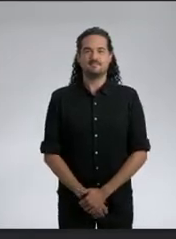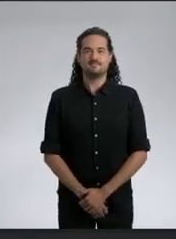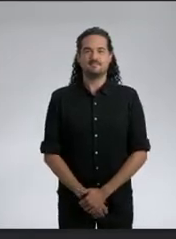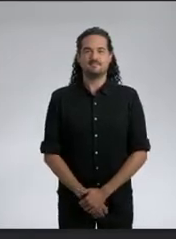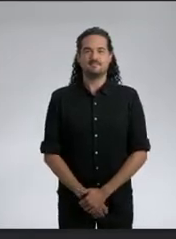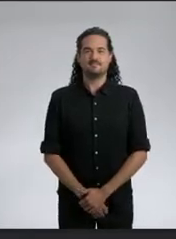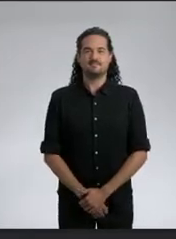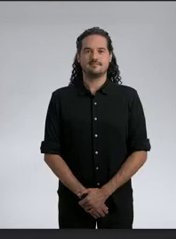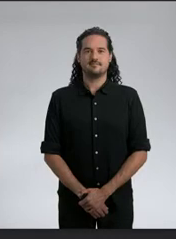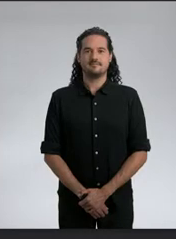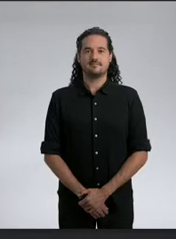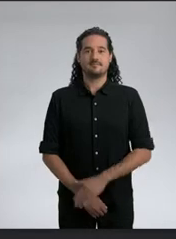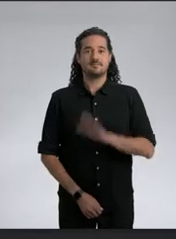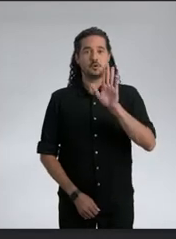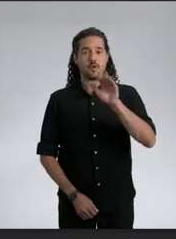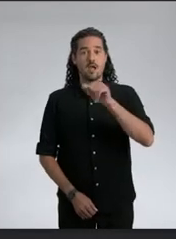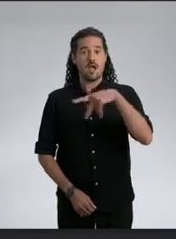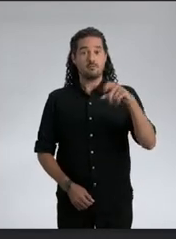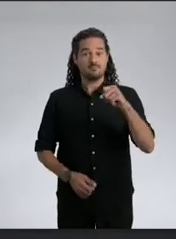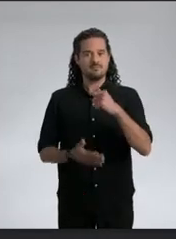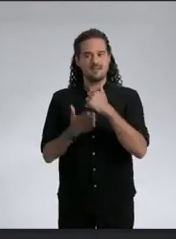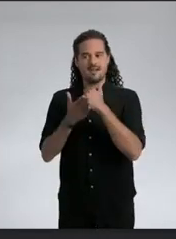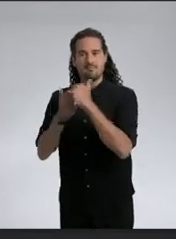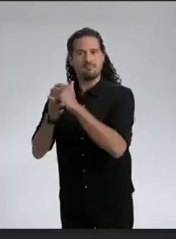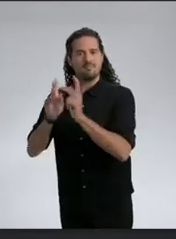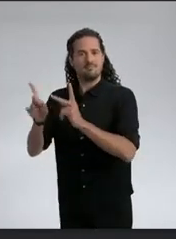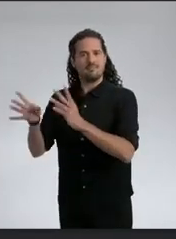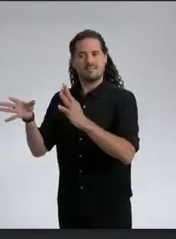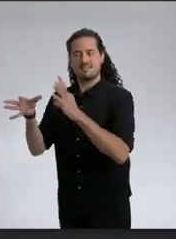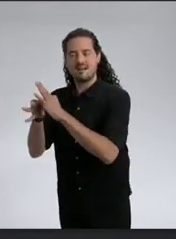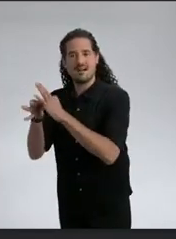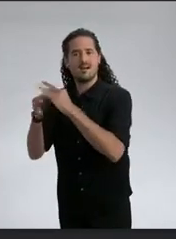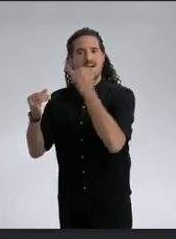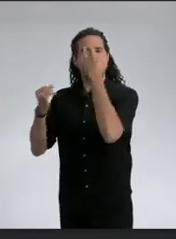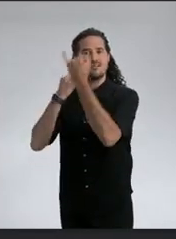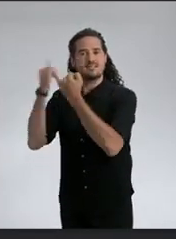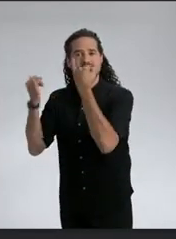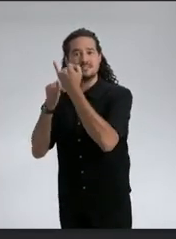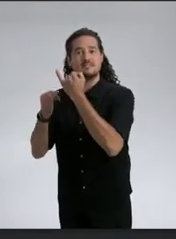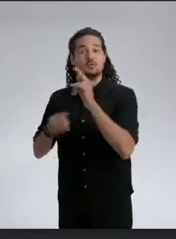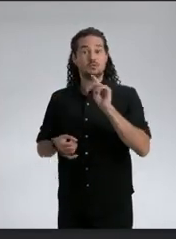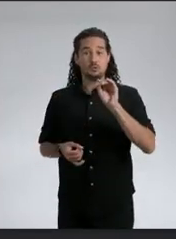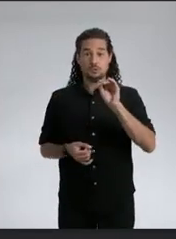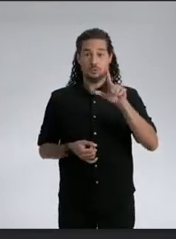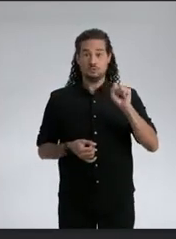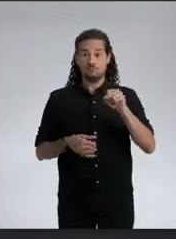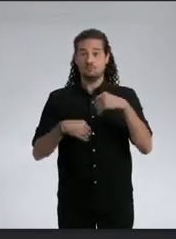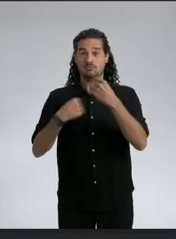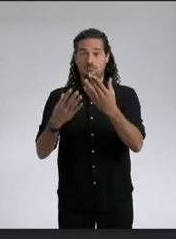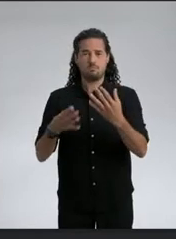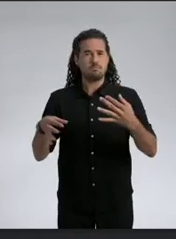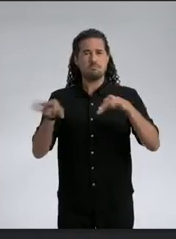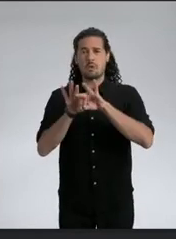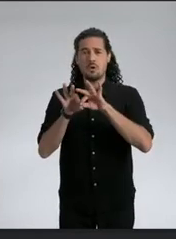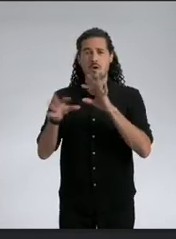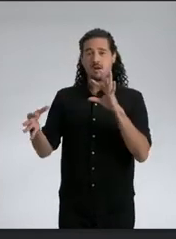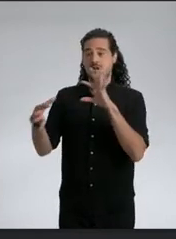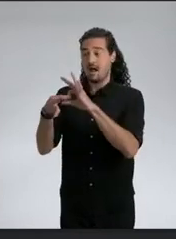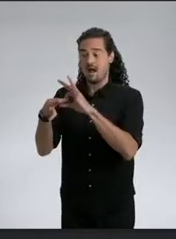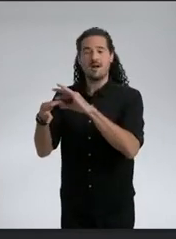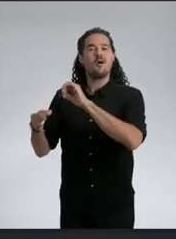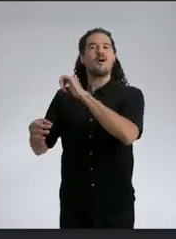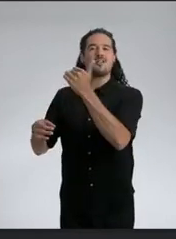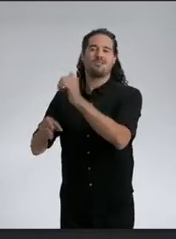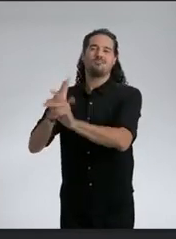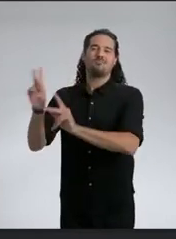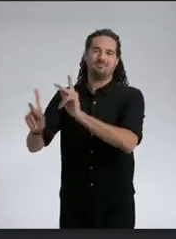Your apps can help connect people with ideas, services, tools, and most importantly, other people.